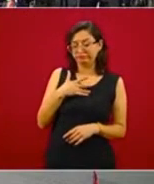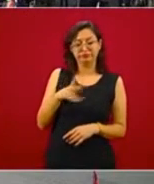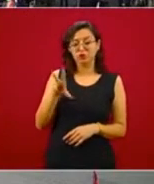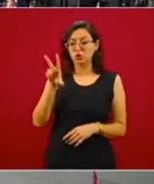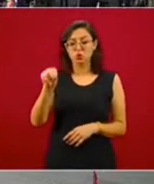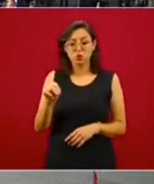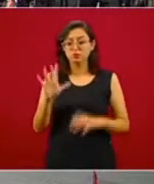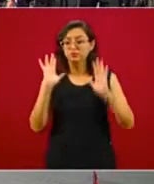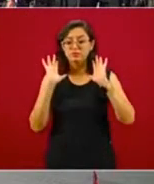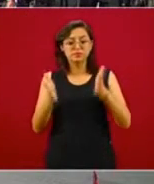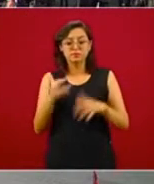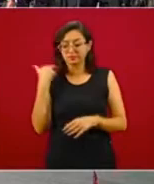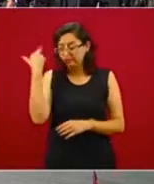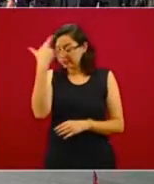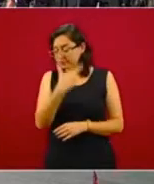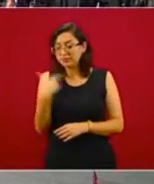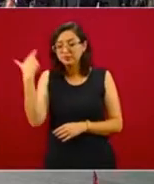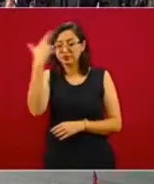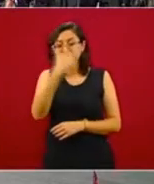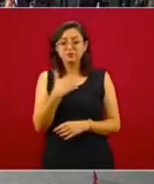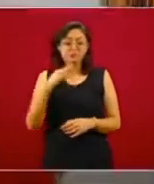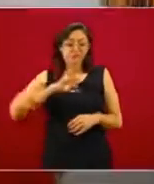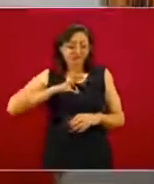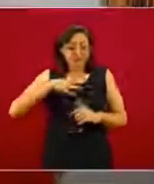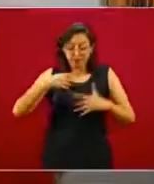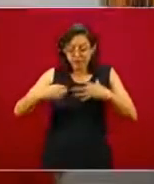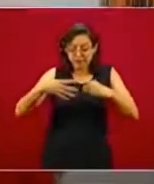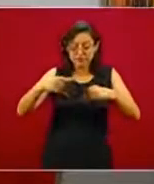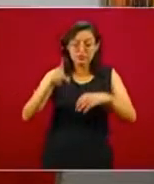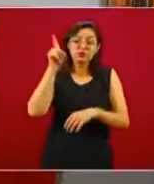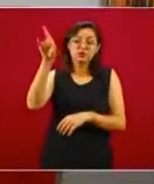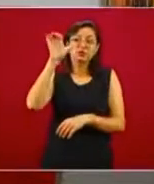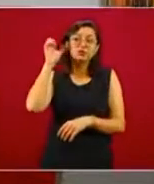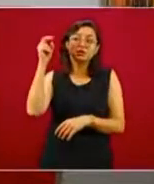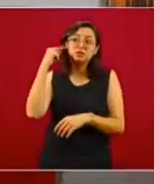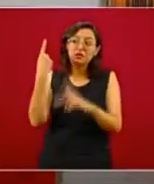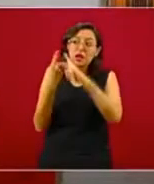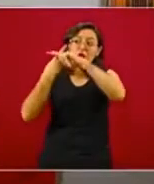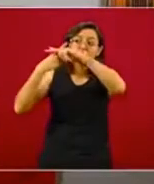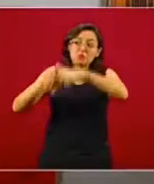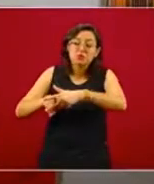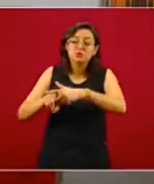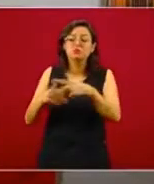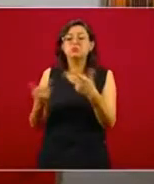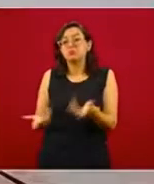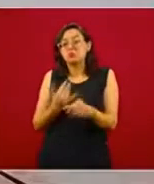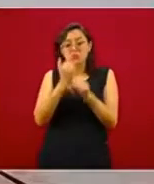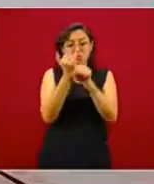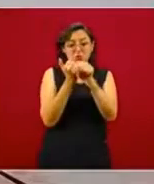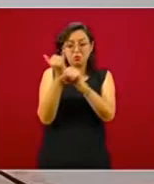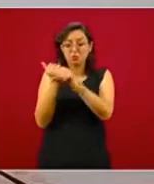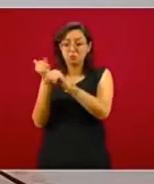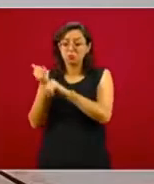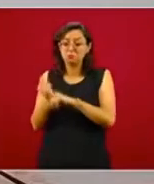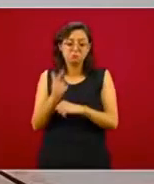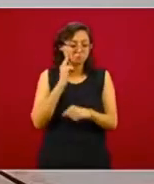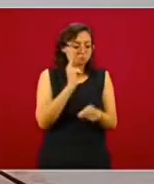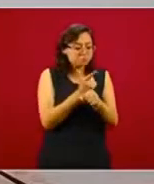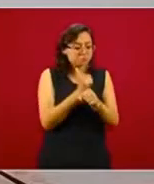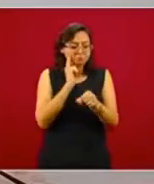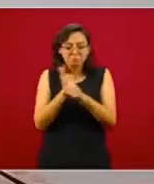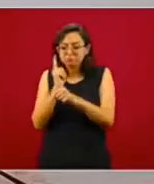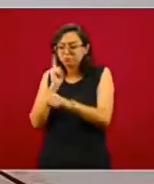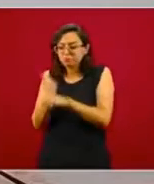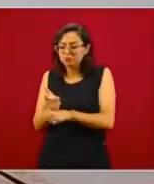very concretely. We've been studying this, and since the epidemic got started in China, we've